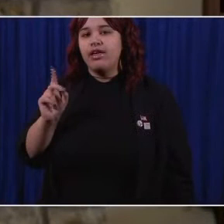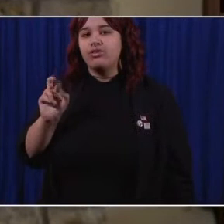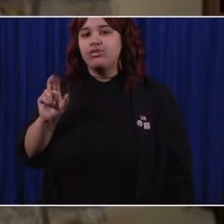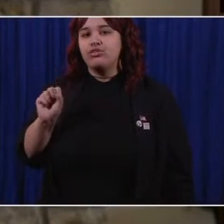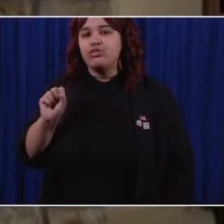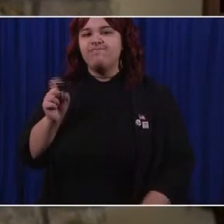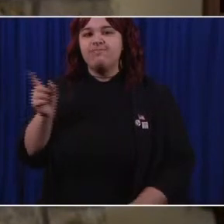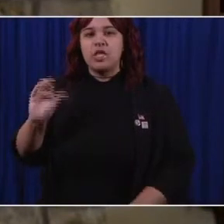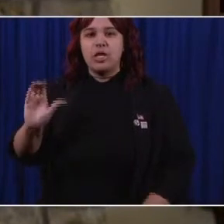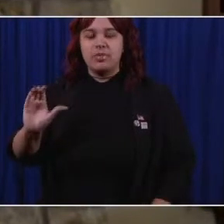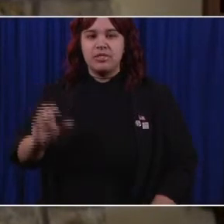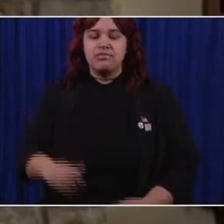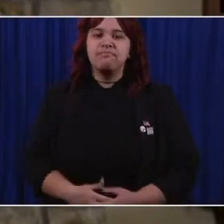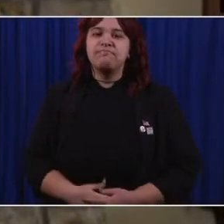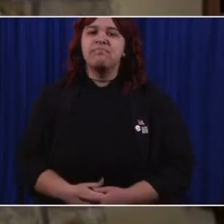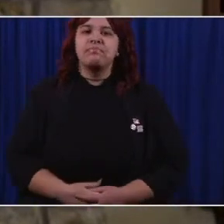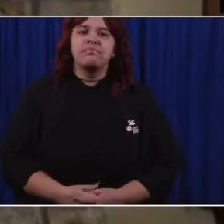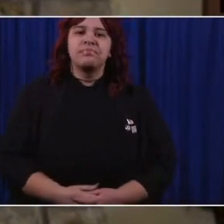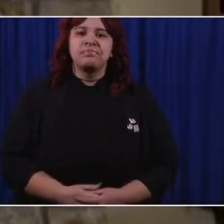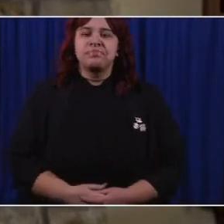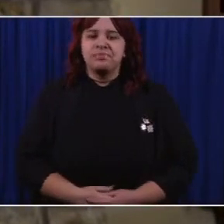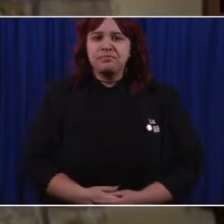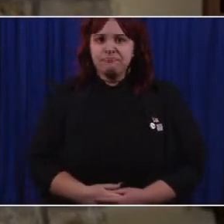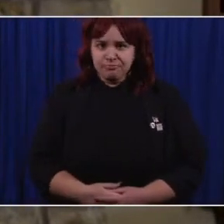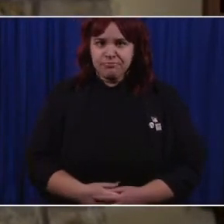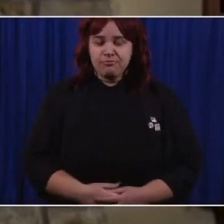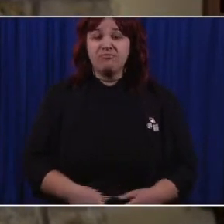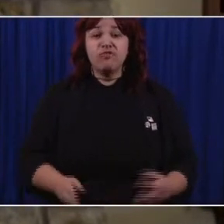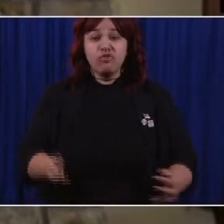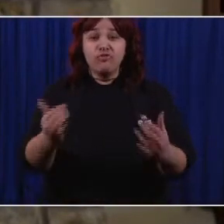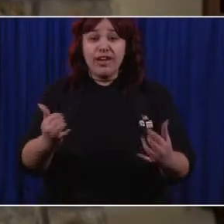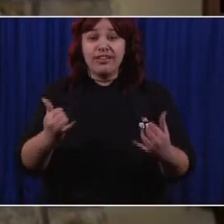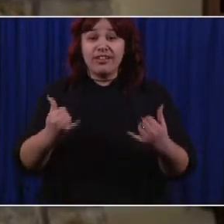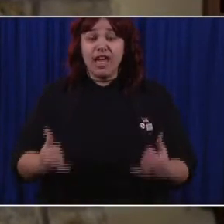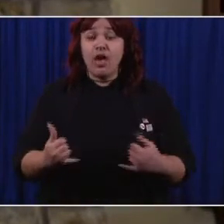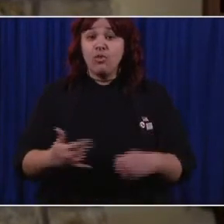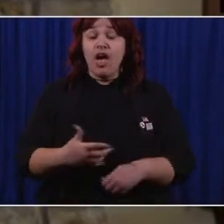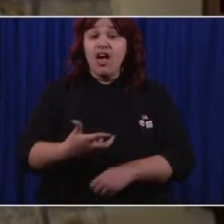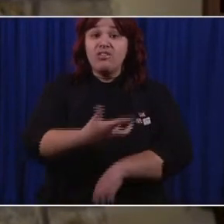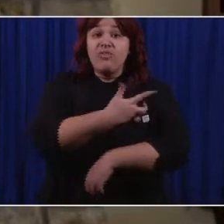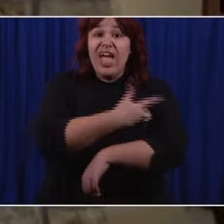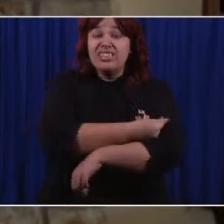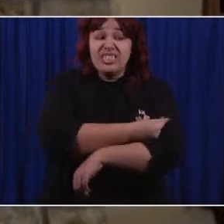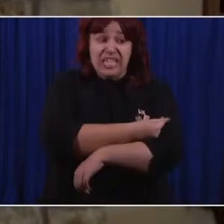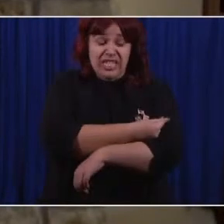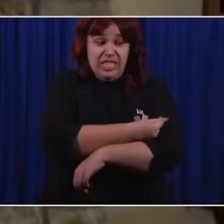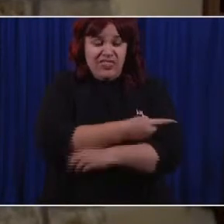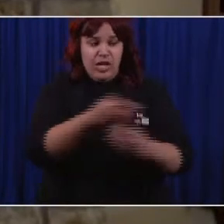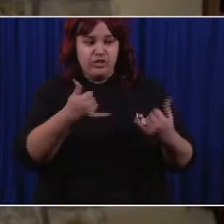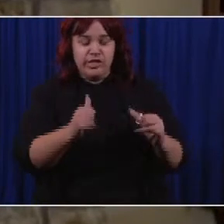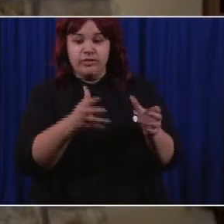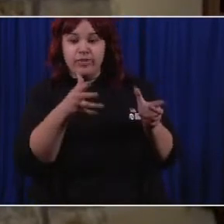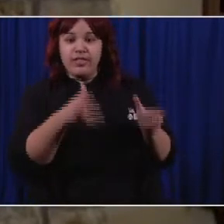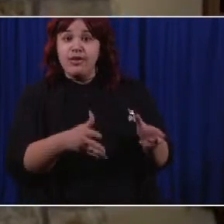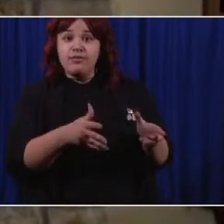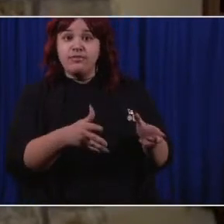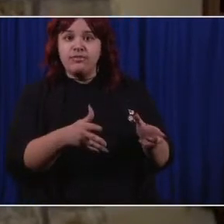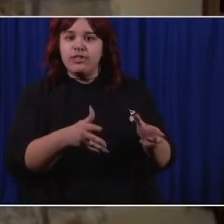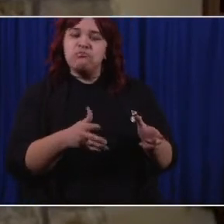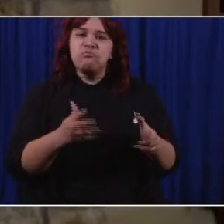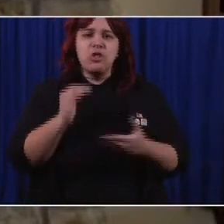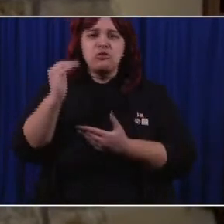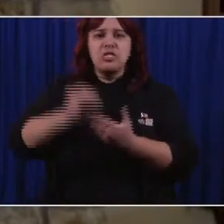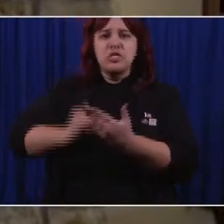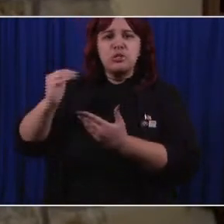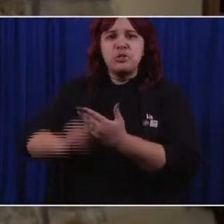lists being created to prevent the expiration of unused vaccines. Health departments are signing people with no vetting